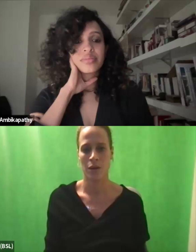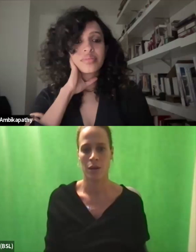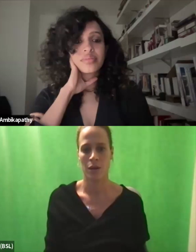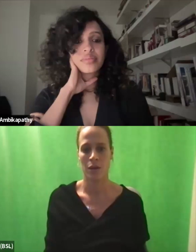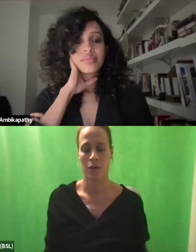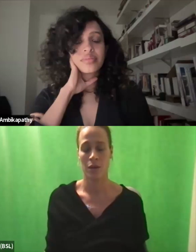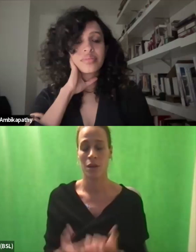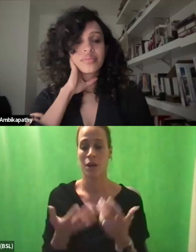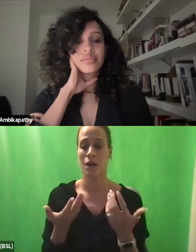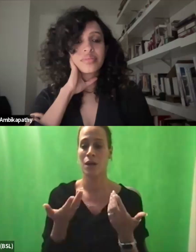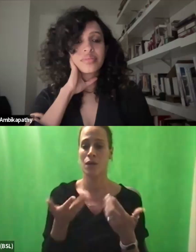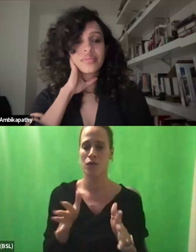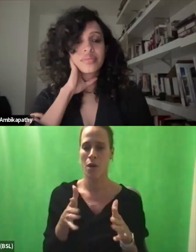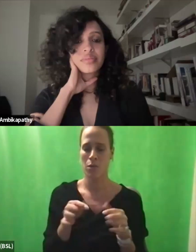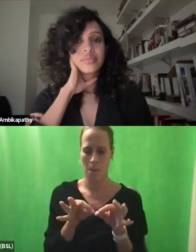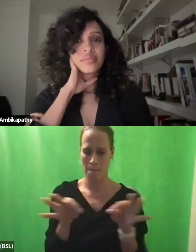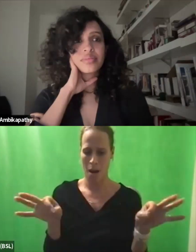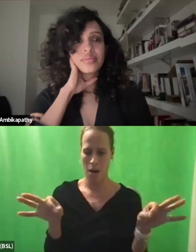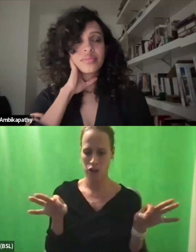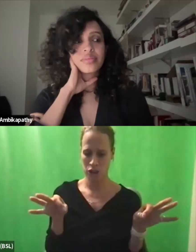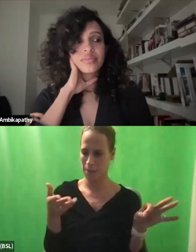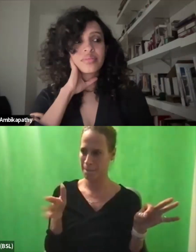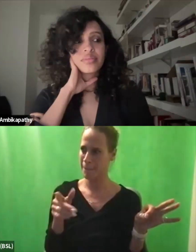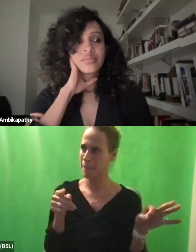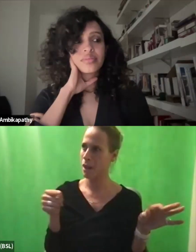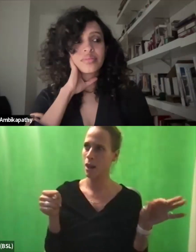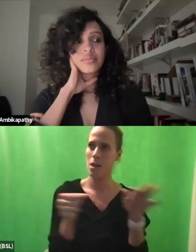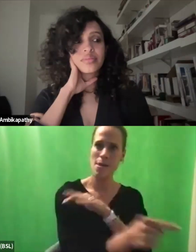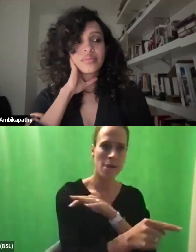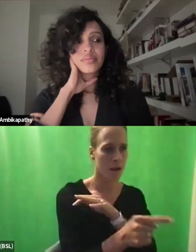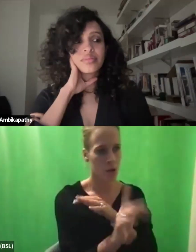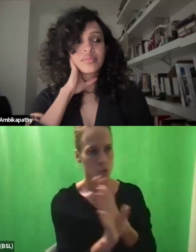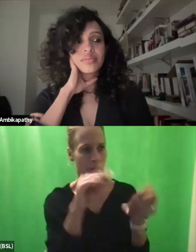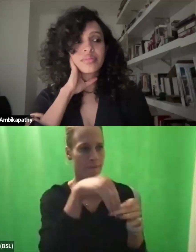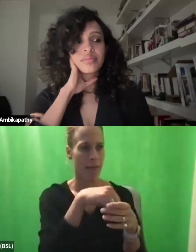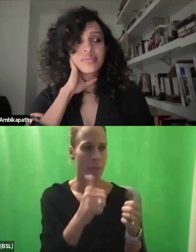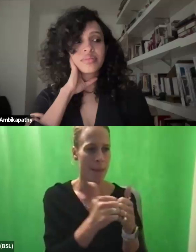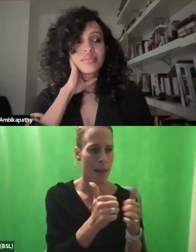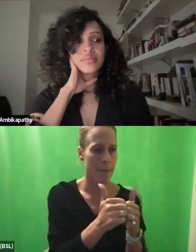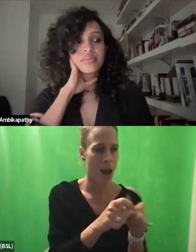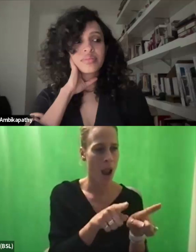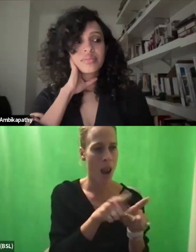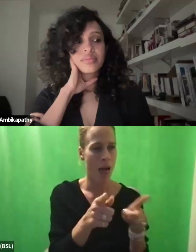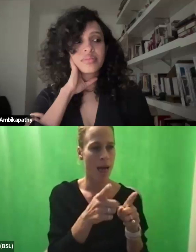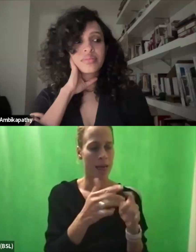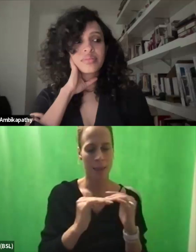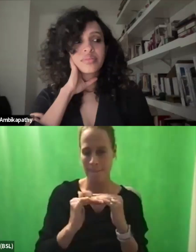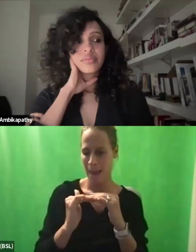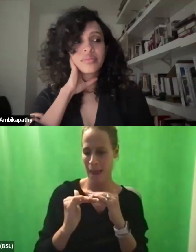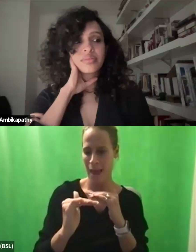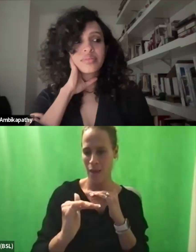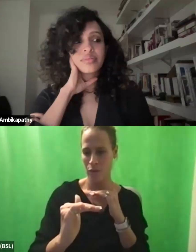It is from the margins that we left to invade the paper, like that paved route from